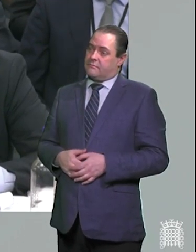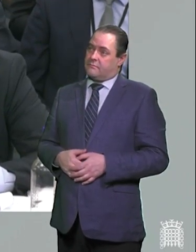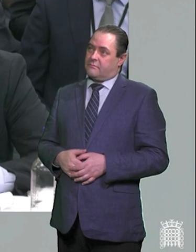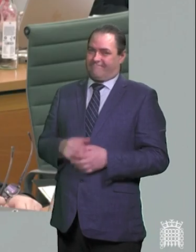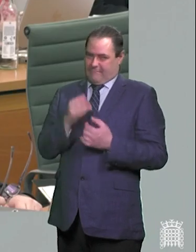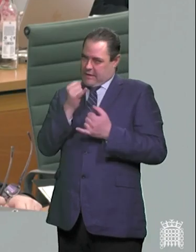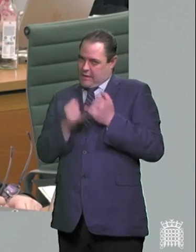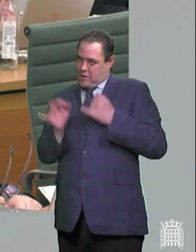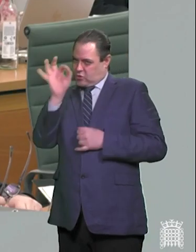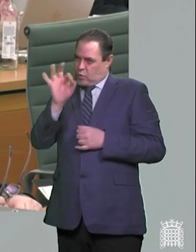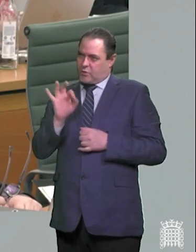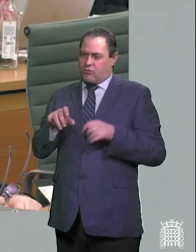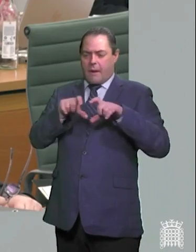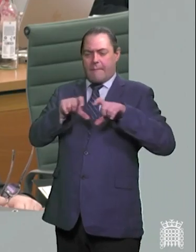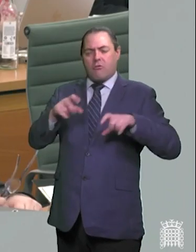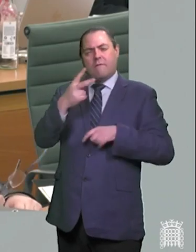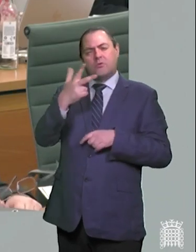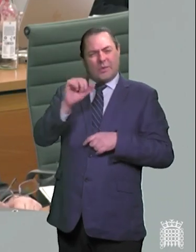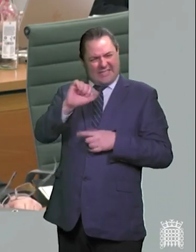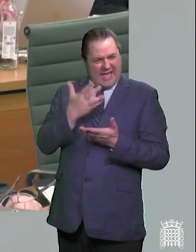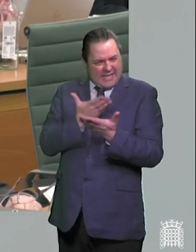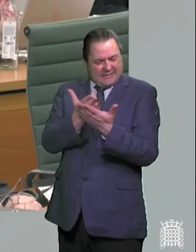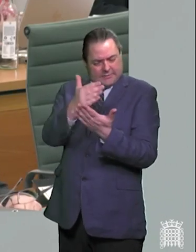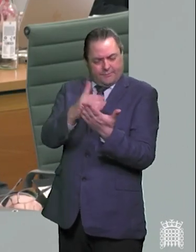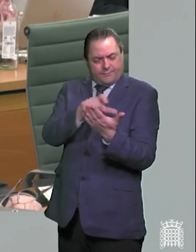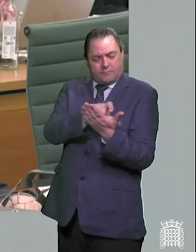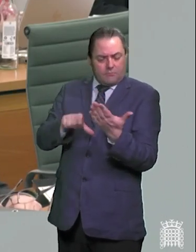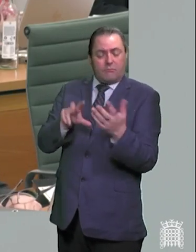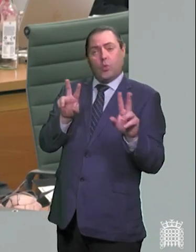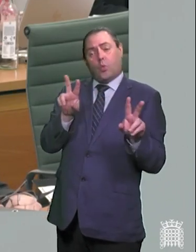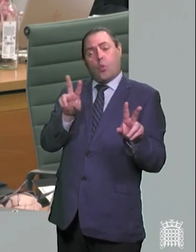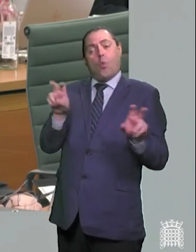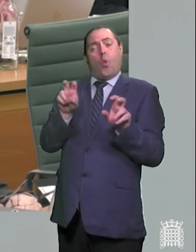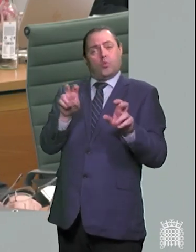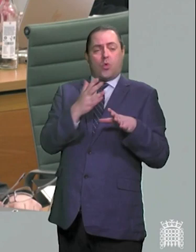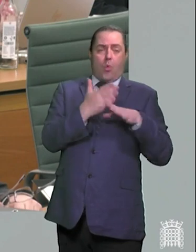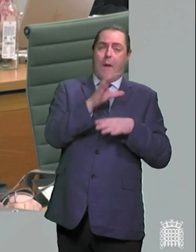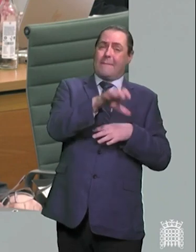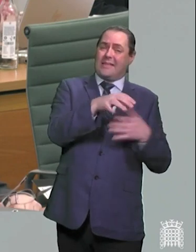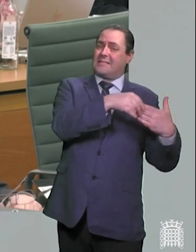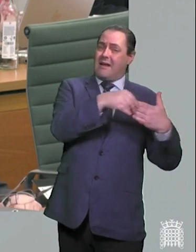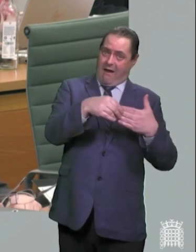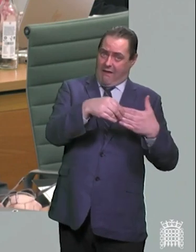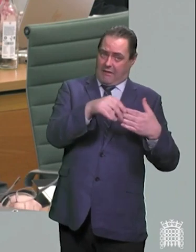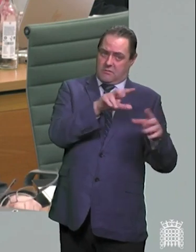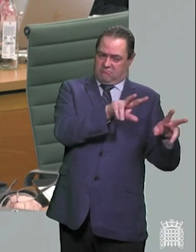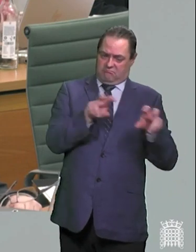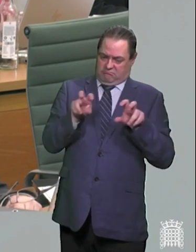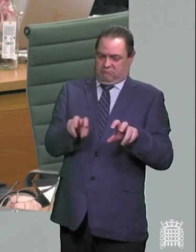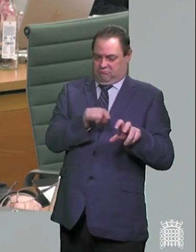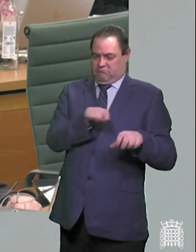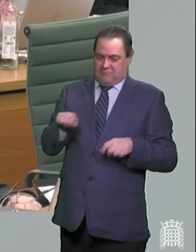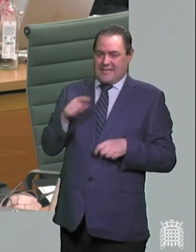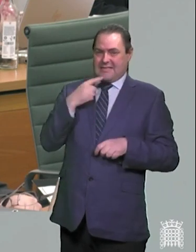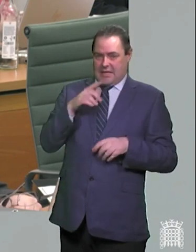Probably final question. Paragraph 28 of your submission, you quote an excerpt from the workplace guidance which says, where the social